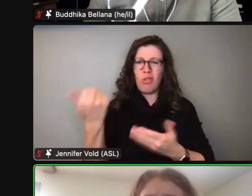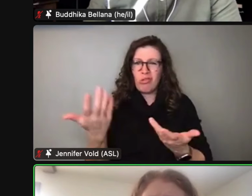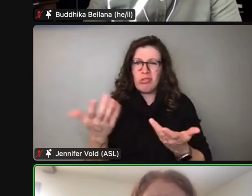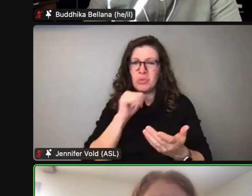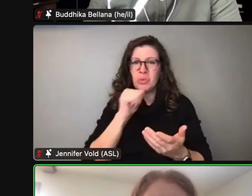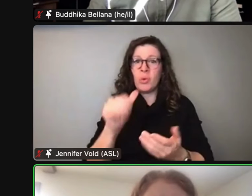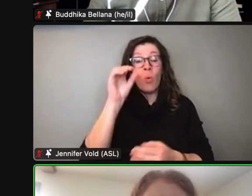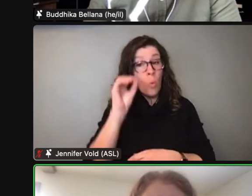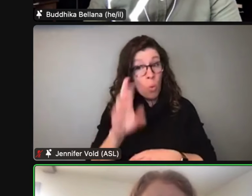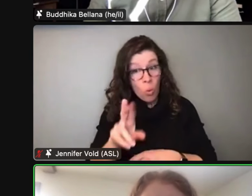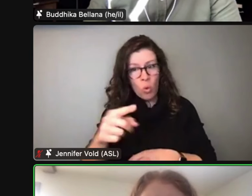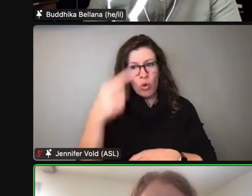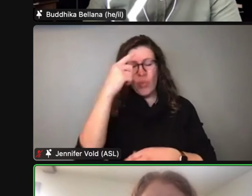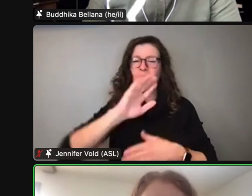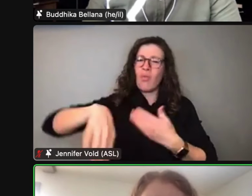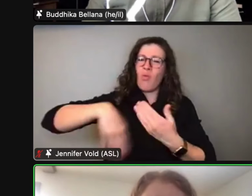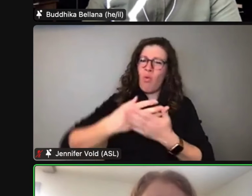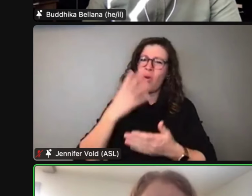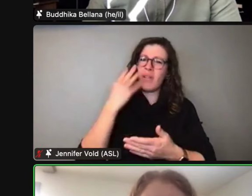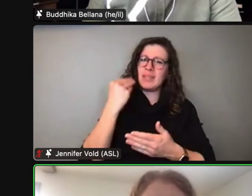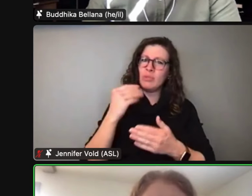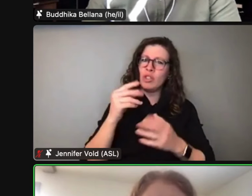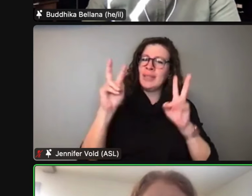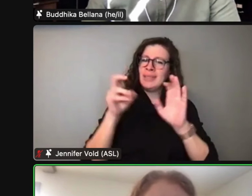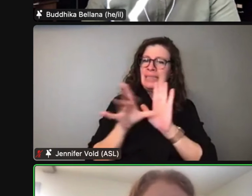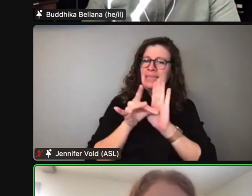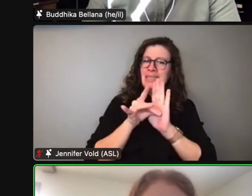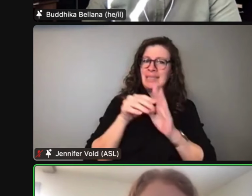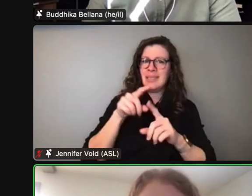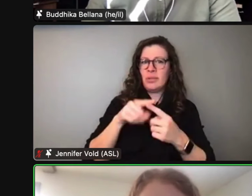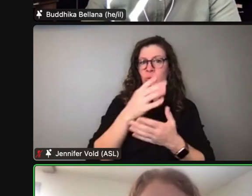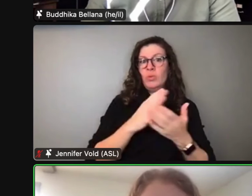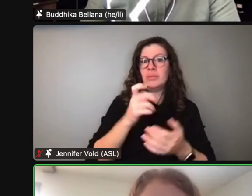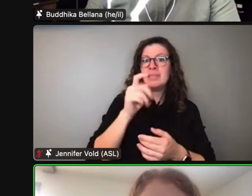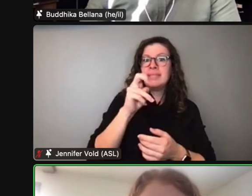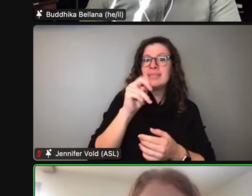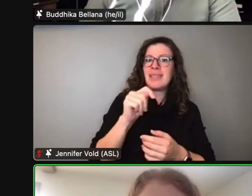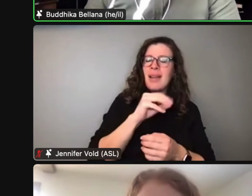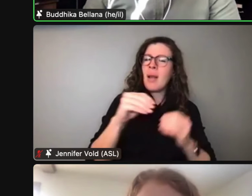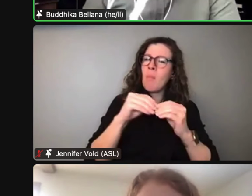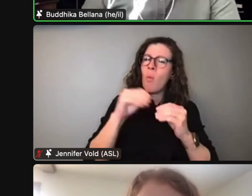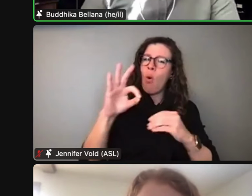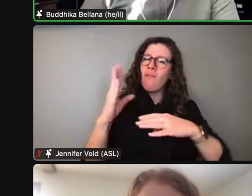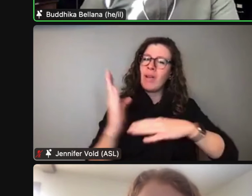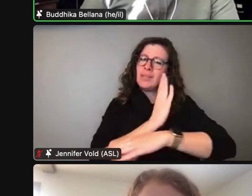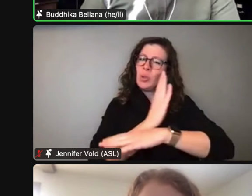all experiences sticky to some extent and it's really more of a continuum or a spectrum? I